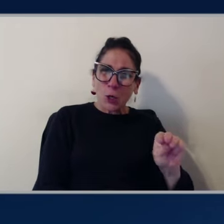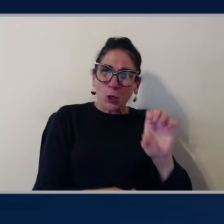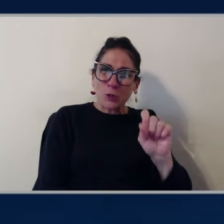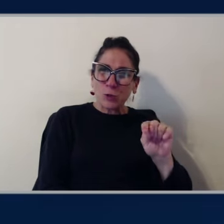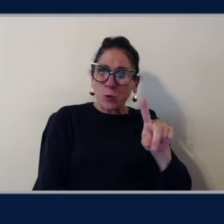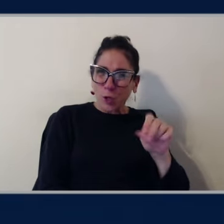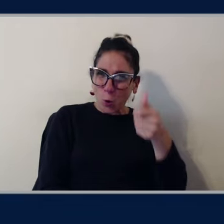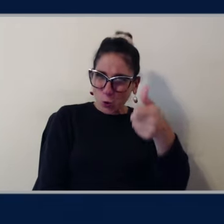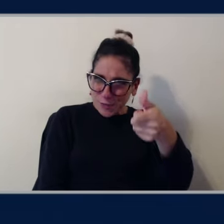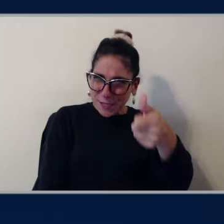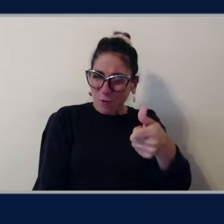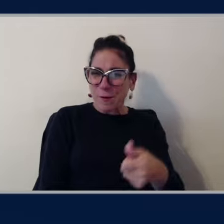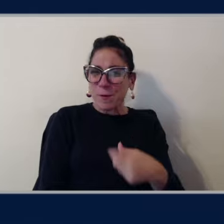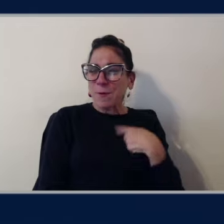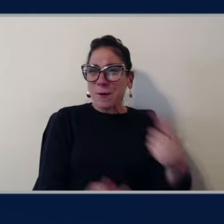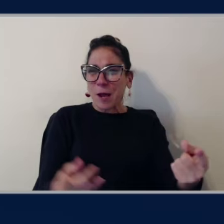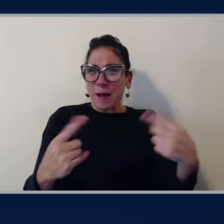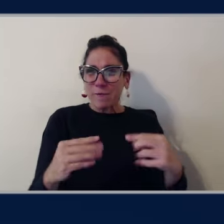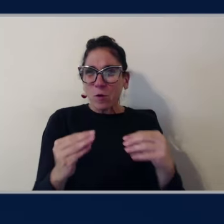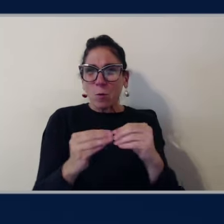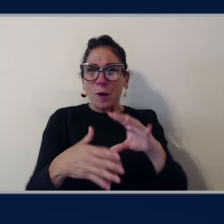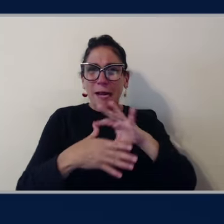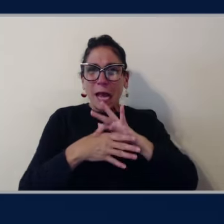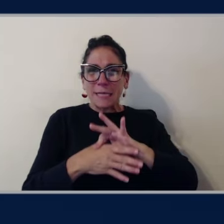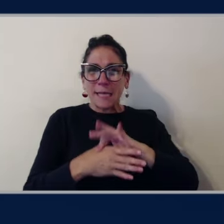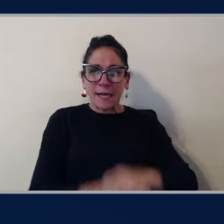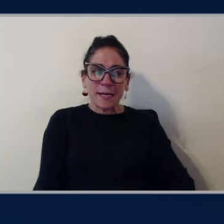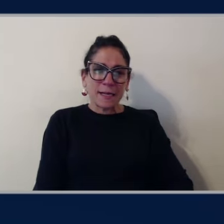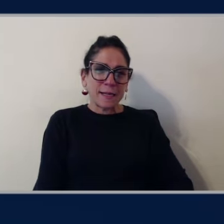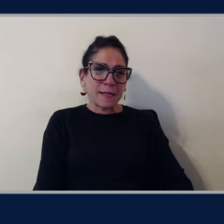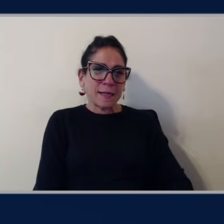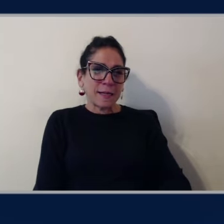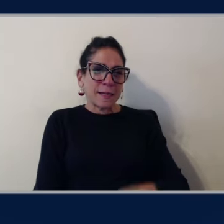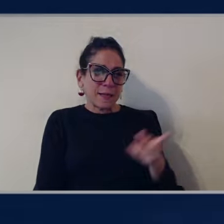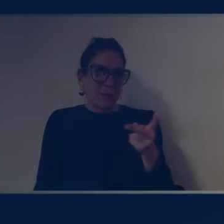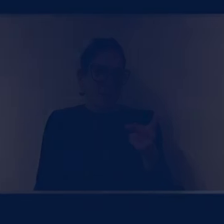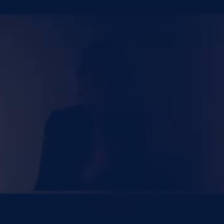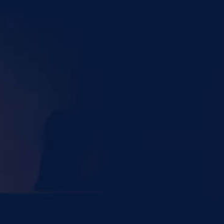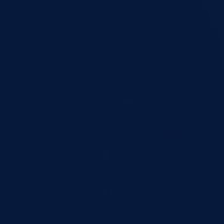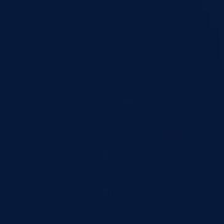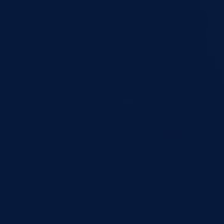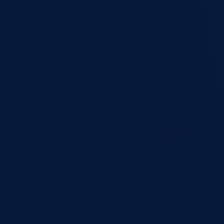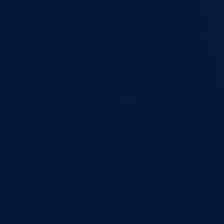we will be right back with more content. And look out for what's posted and all of these things. Yeah. There you go. Yeah. They'll be online. Yeah.